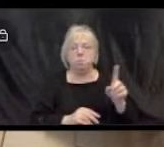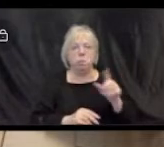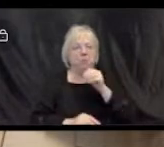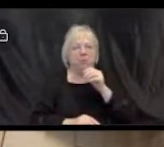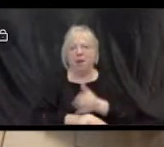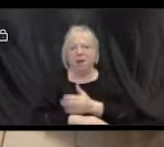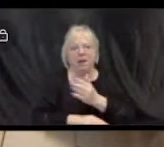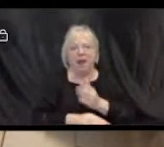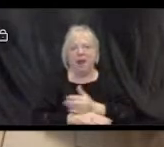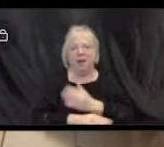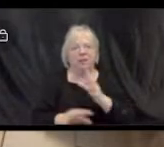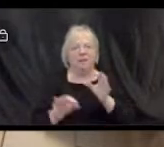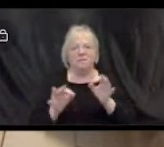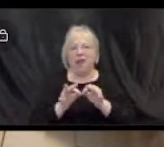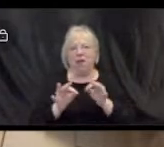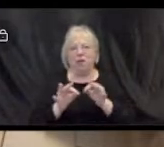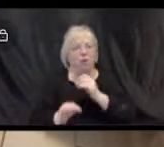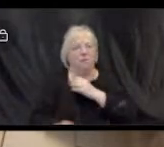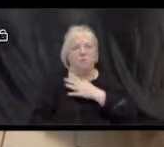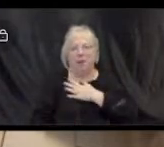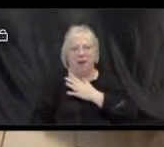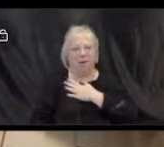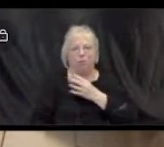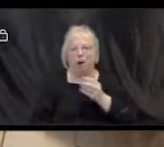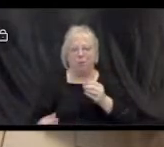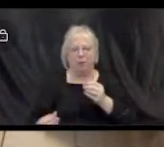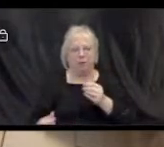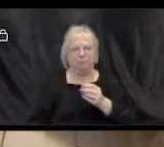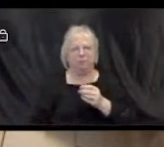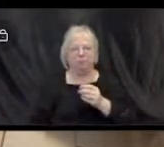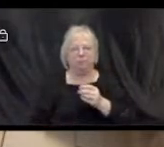enhanced the value of my property.